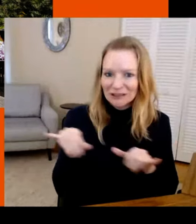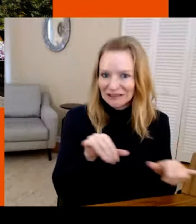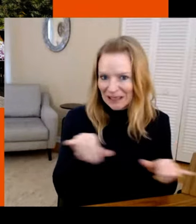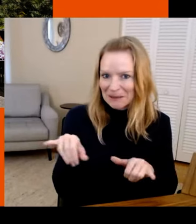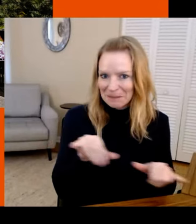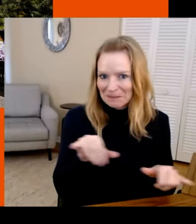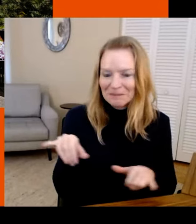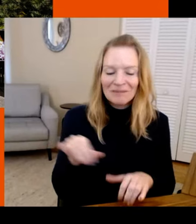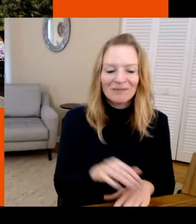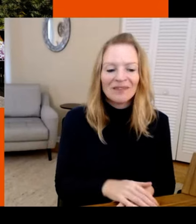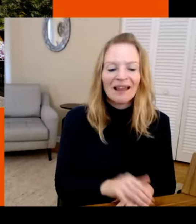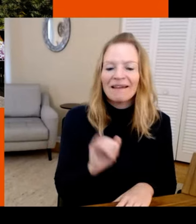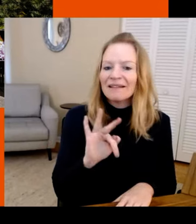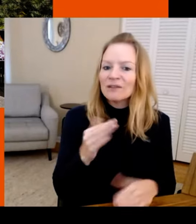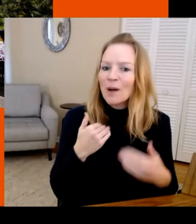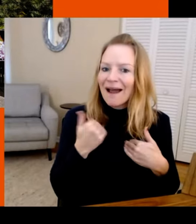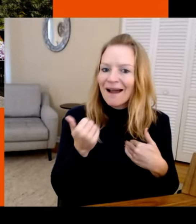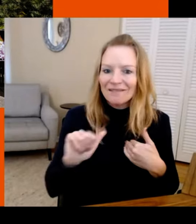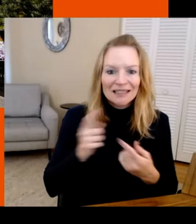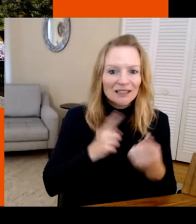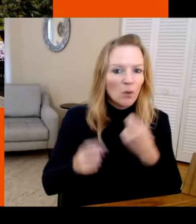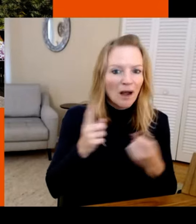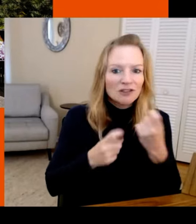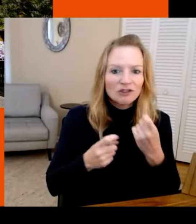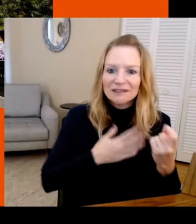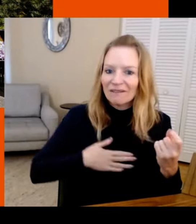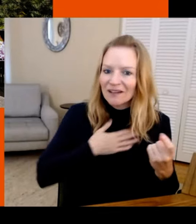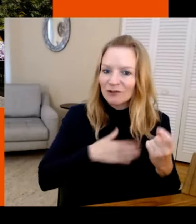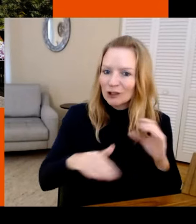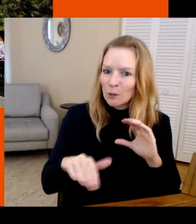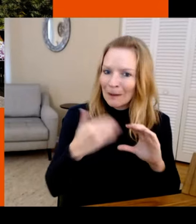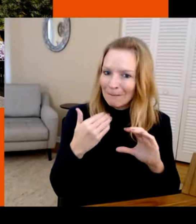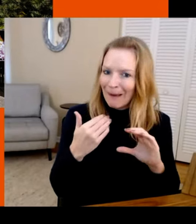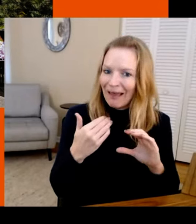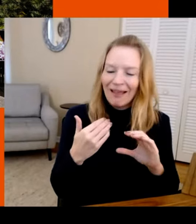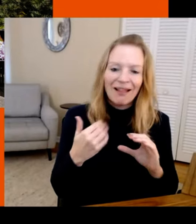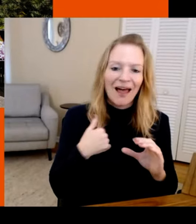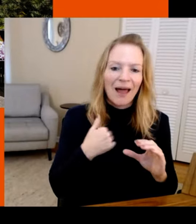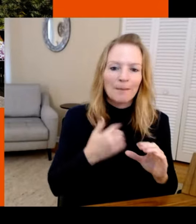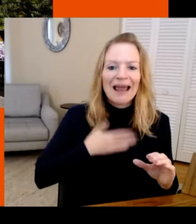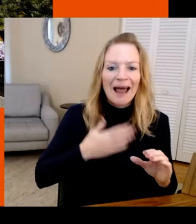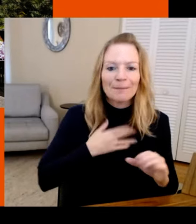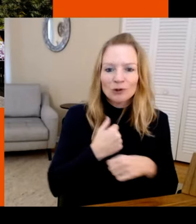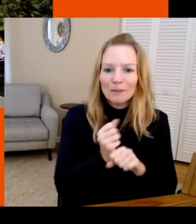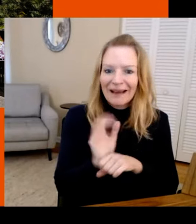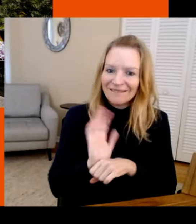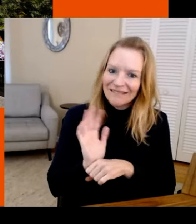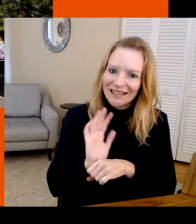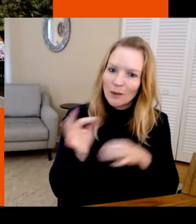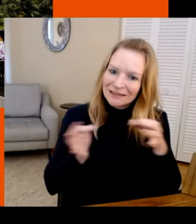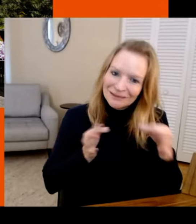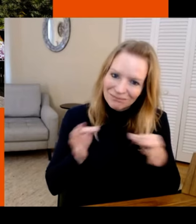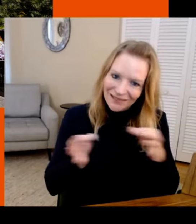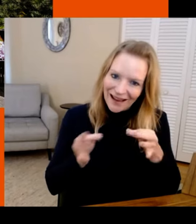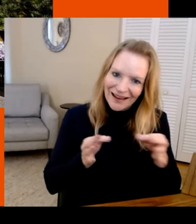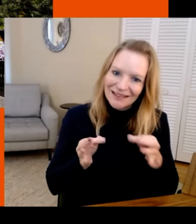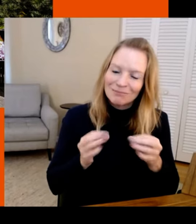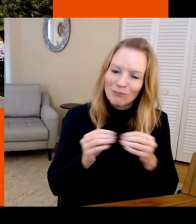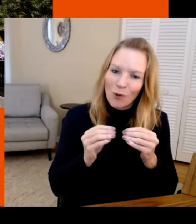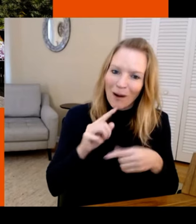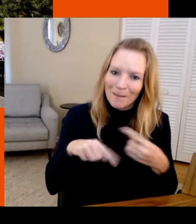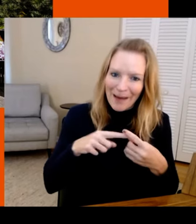take my class. I do the same lectures in my classes. If you have any questions, please email me. I'd happy to make a